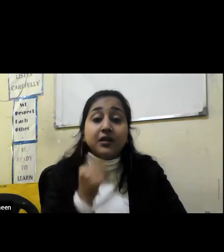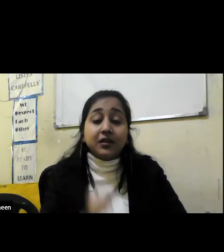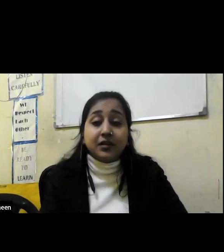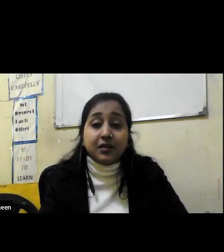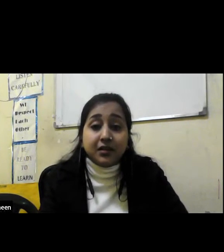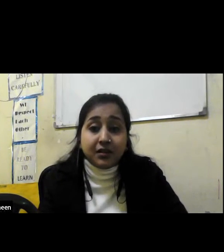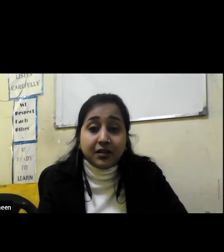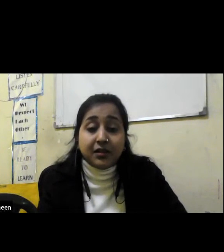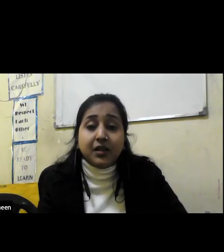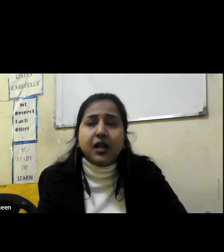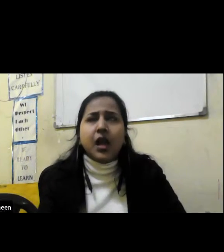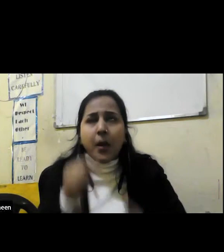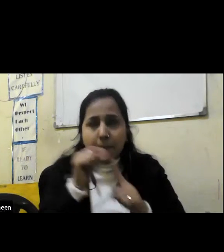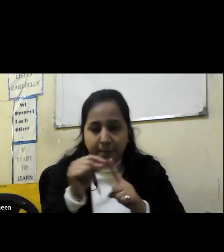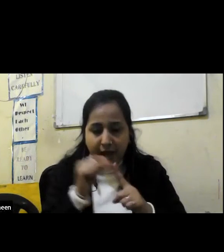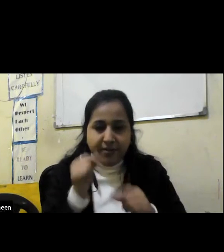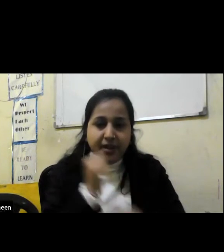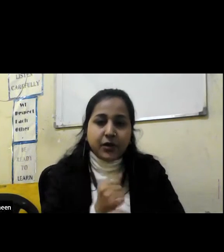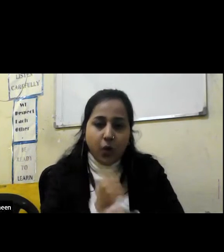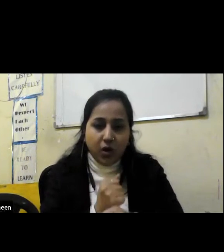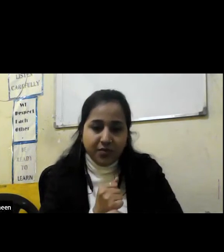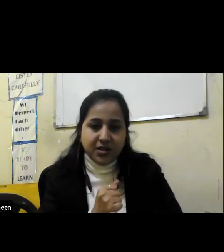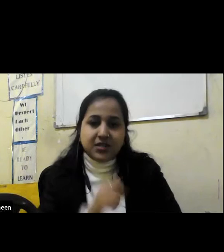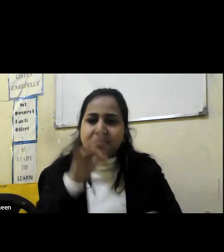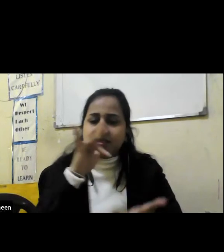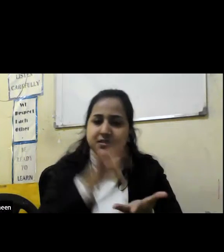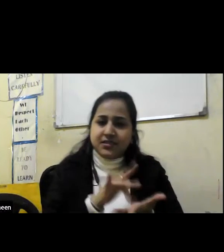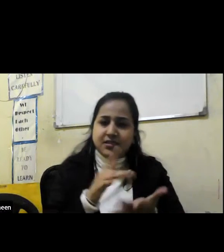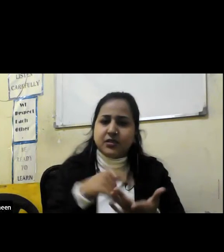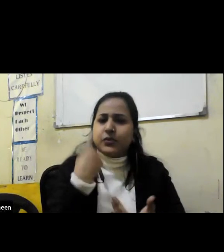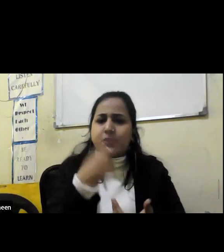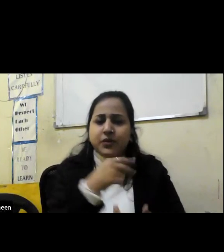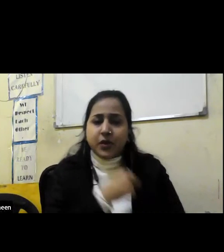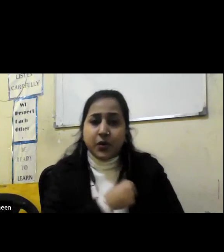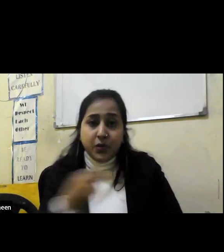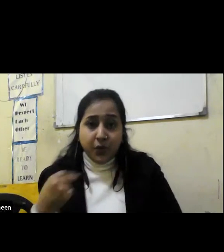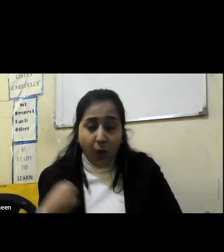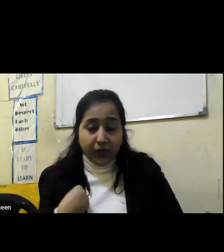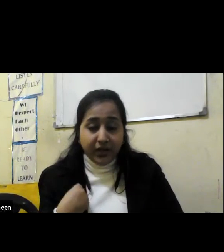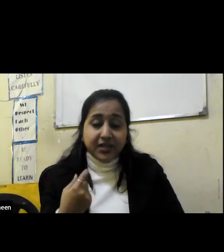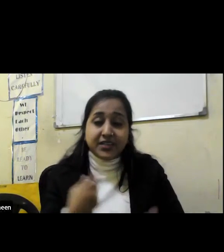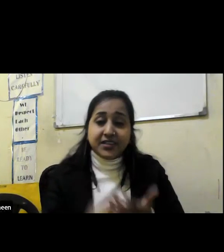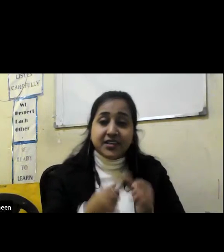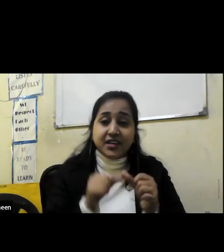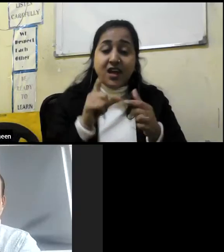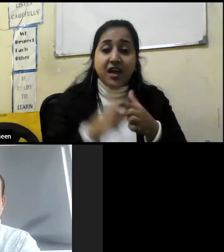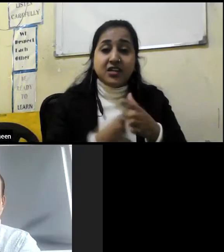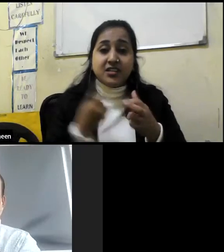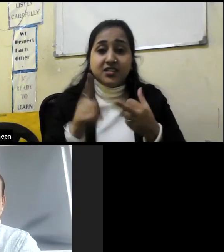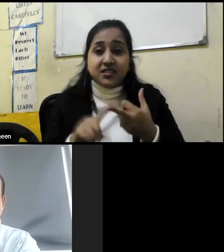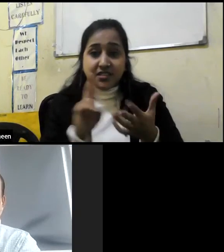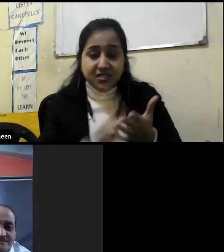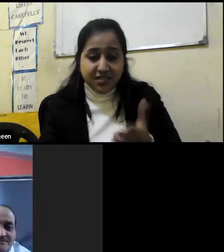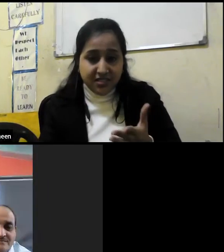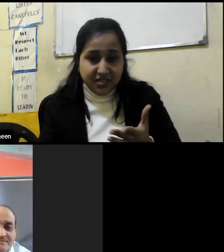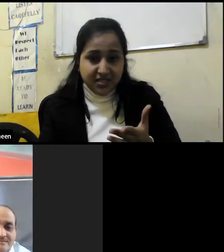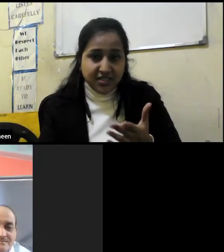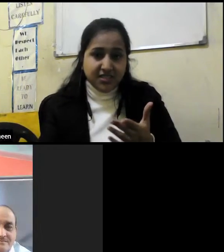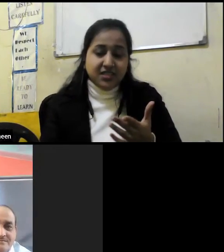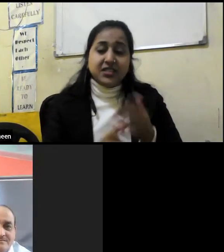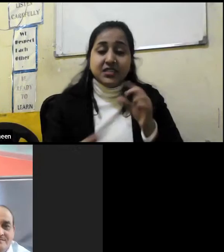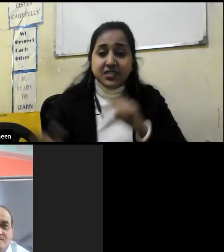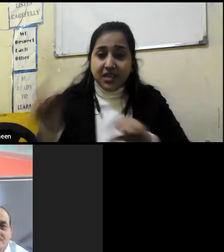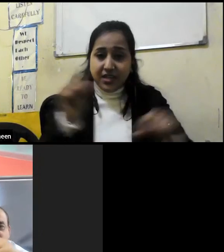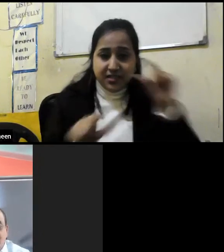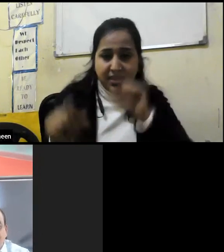private to the government sector now. I'd like to invite Dr. Rajendra Gadkari, Director General and CEO, Science and Technology